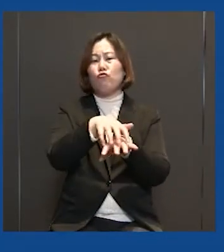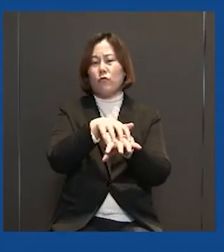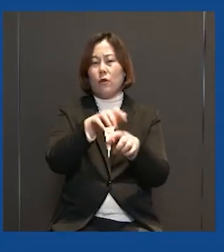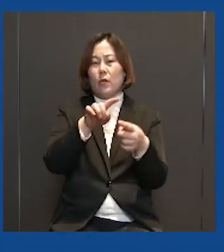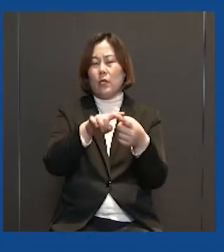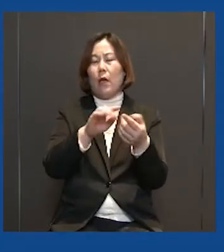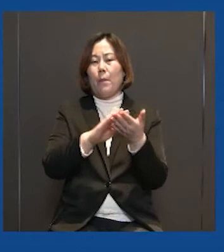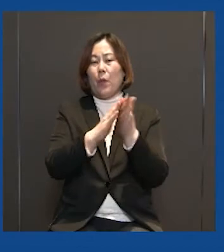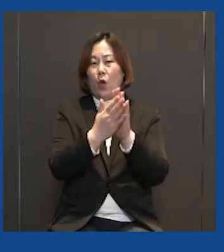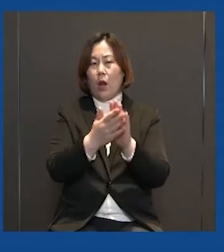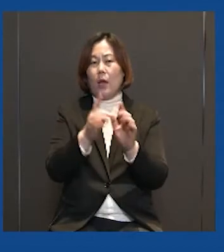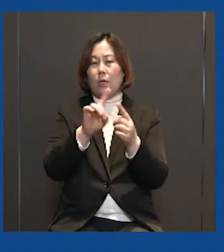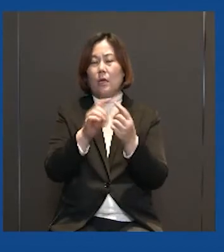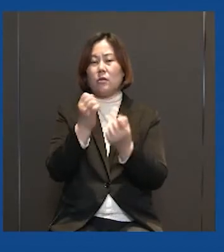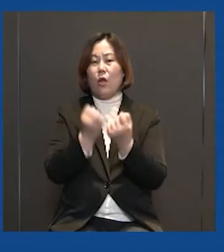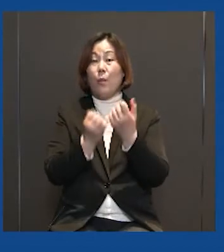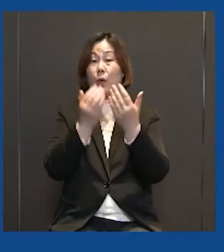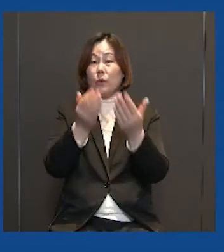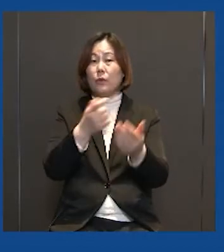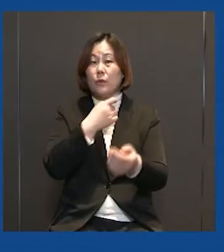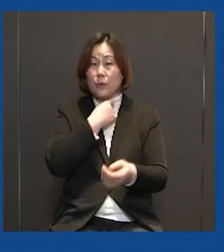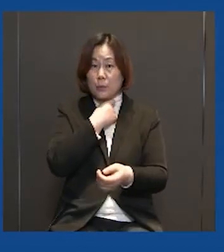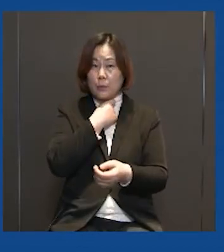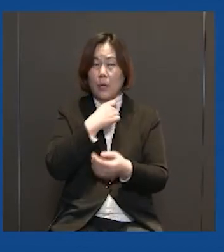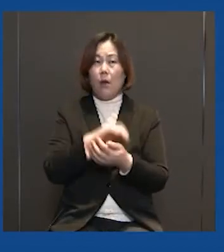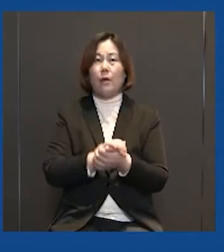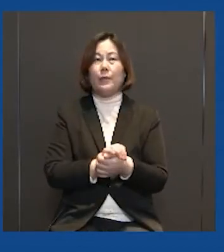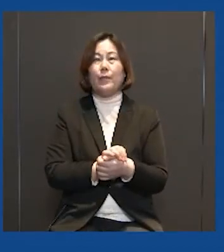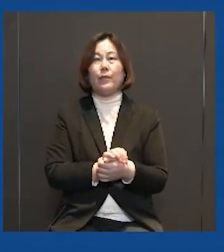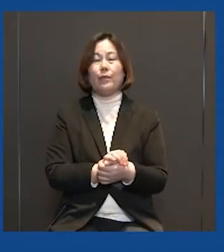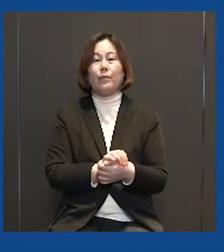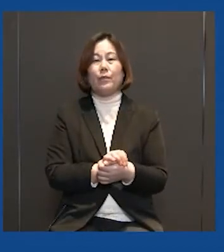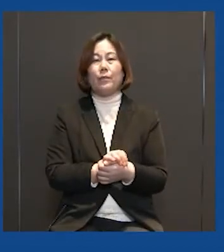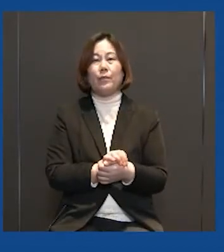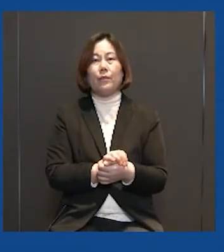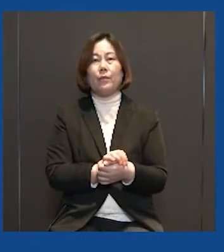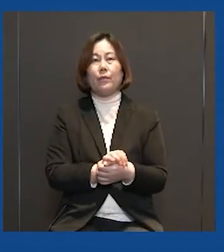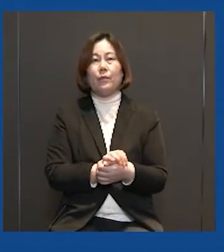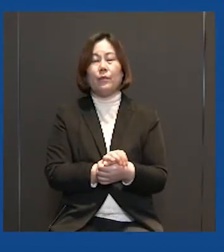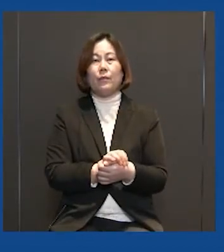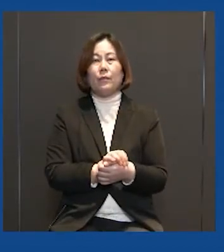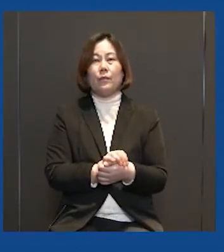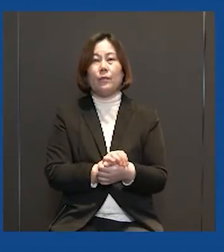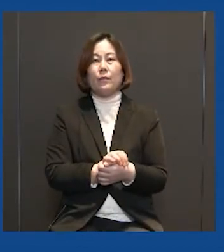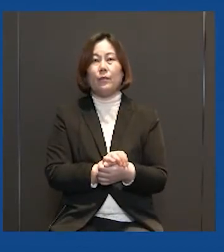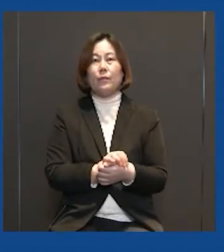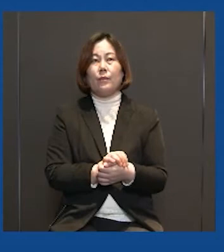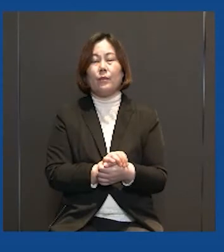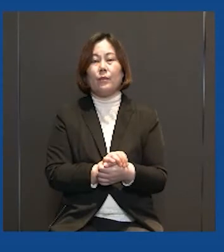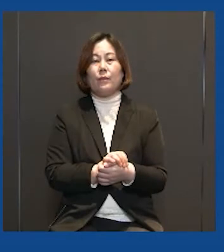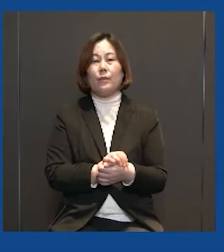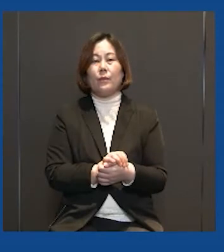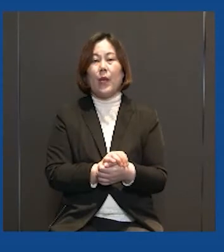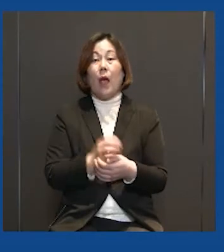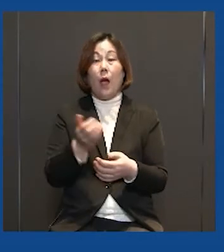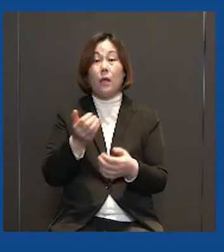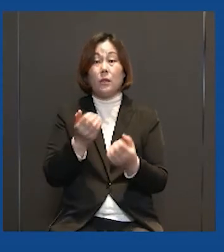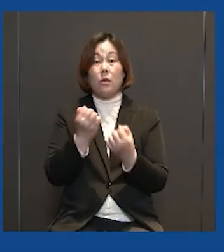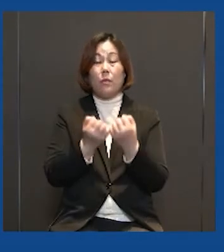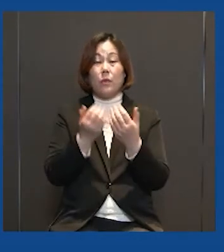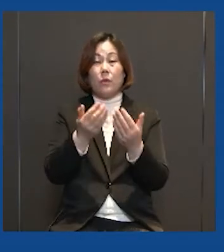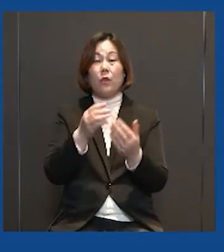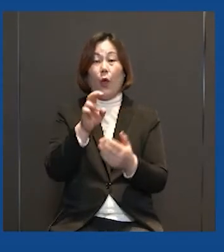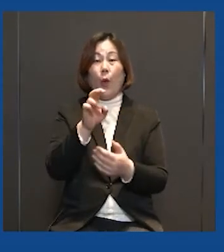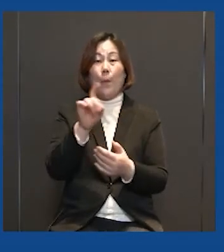Mattsson highlighted that. No? In middle income and low income countries in Asia, people are now living 15,